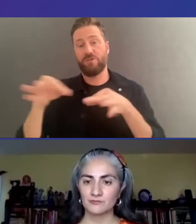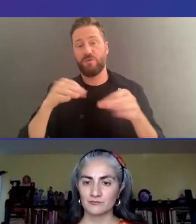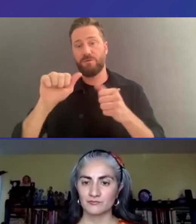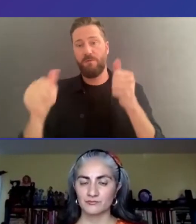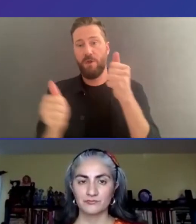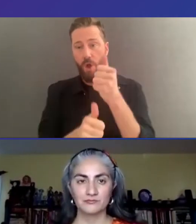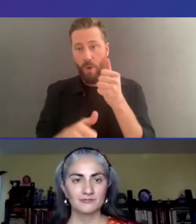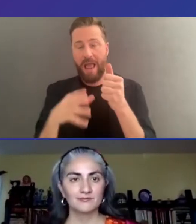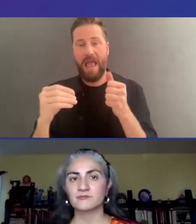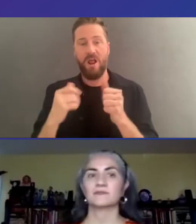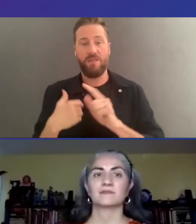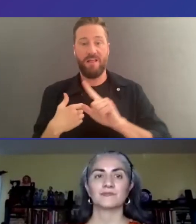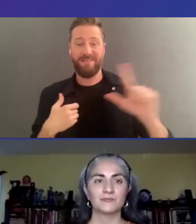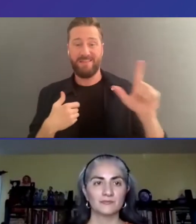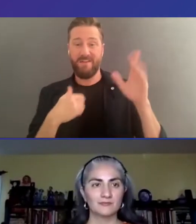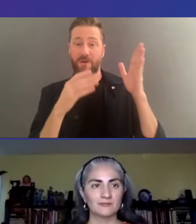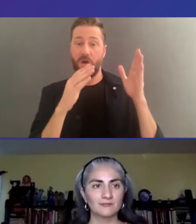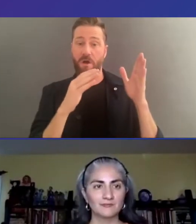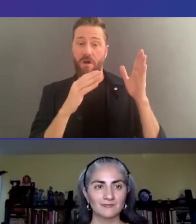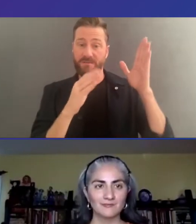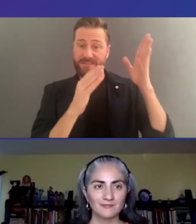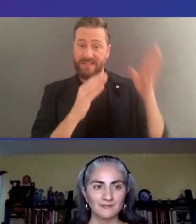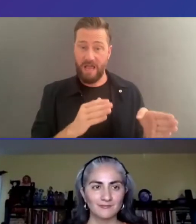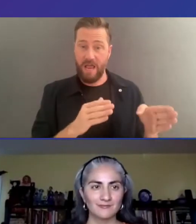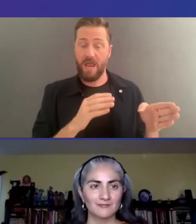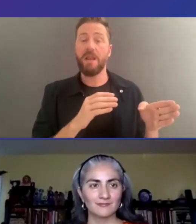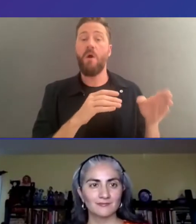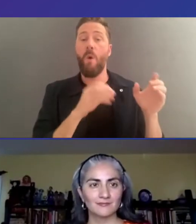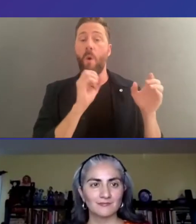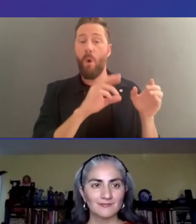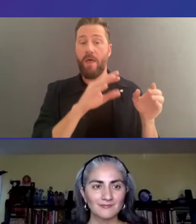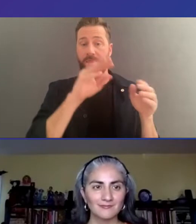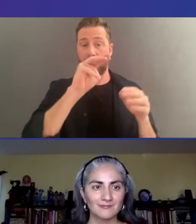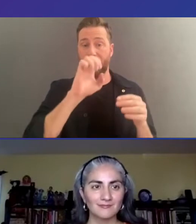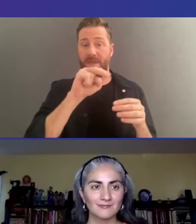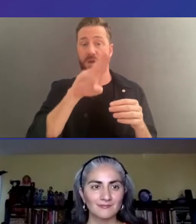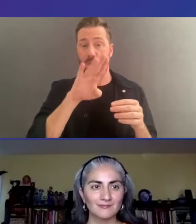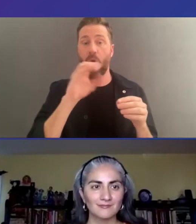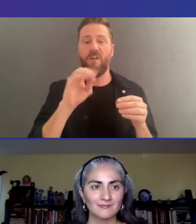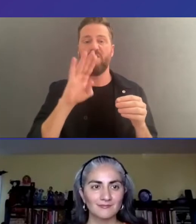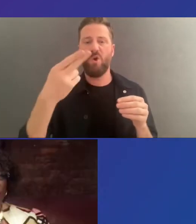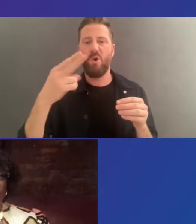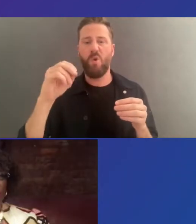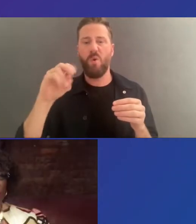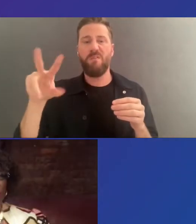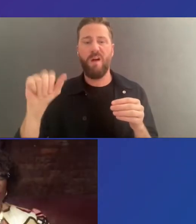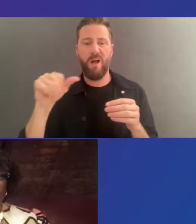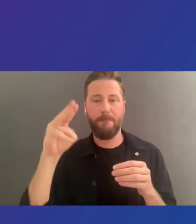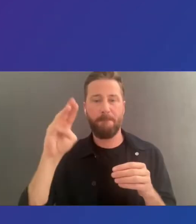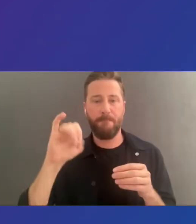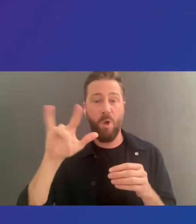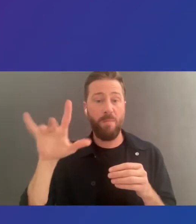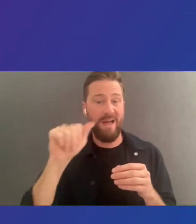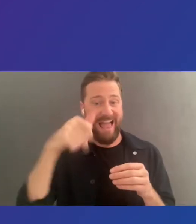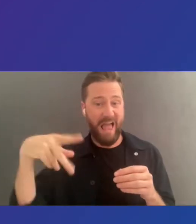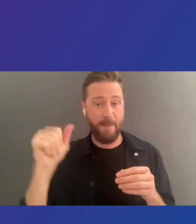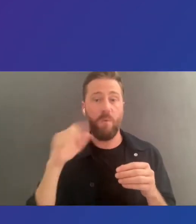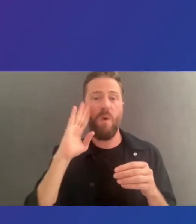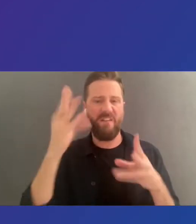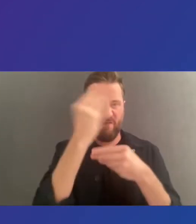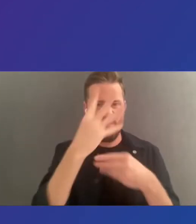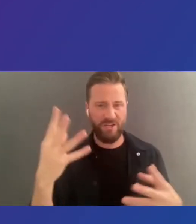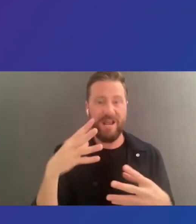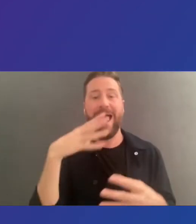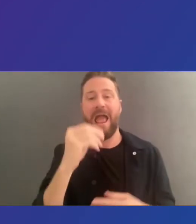left side of your Whova web app or on the menu of your Whova mobile app. This information is also available on our